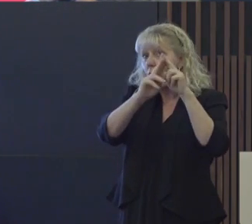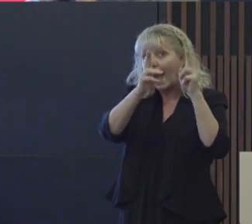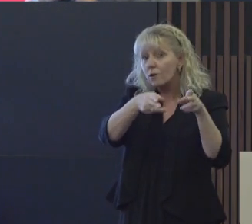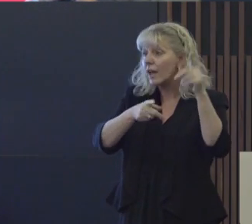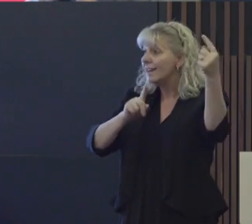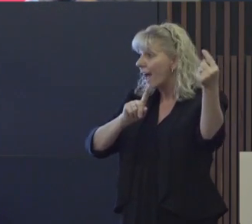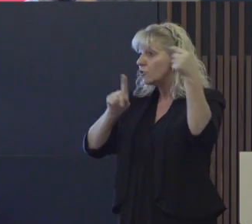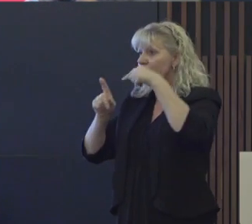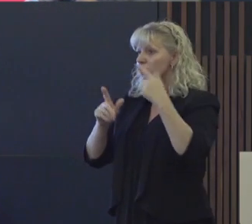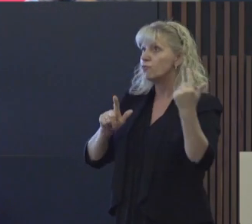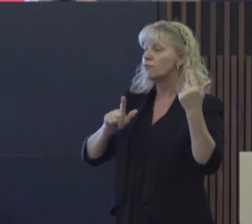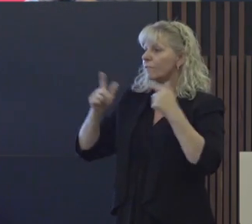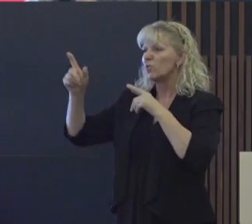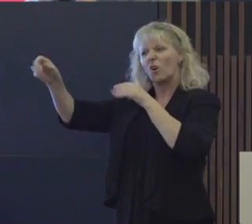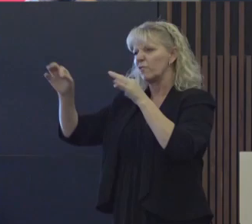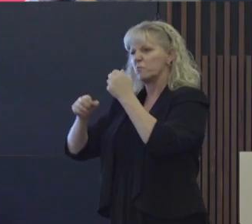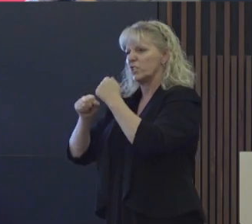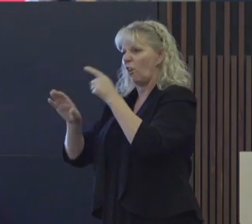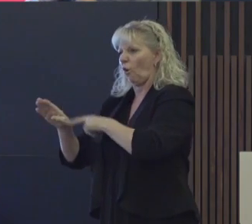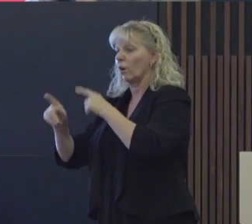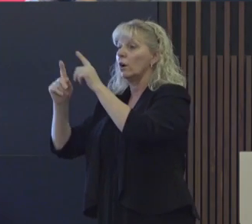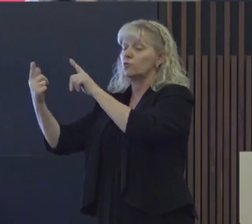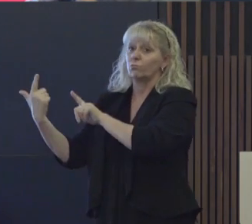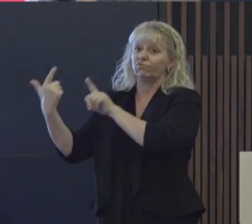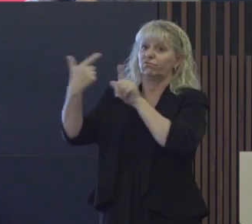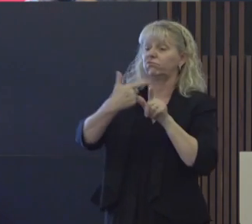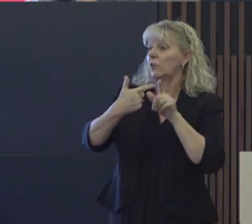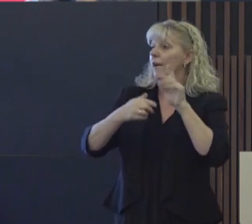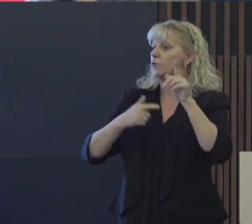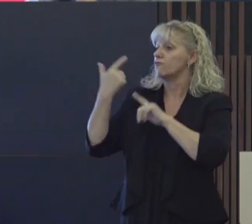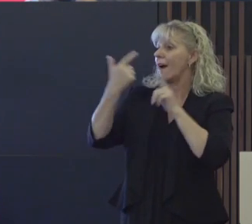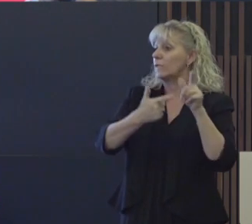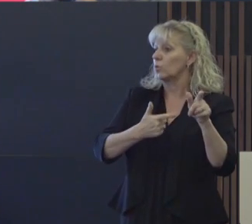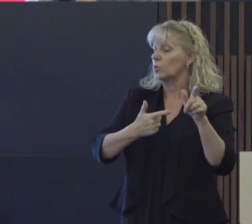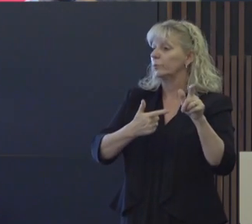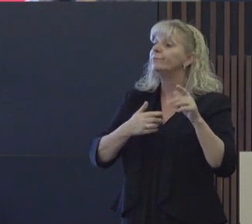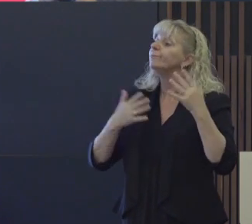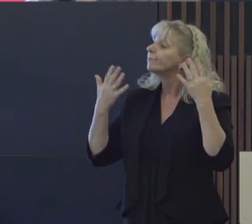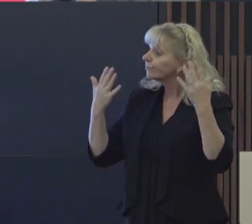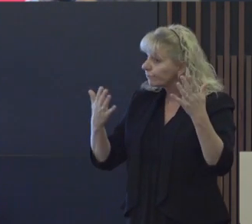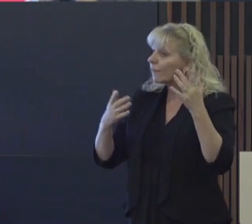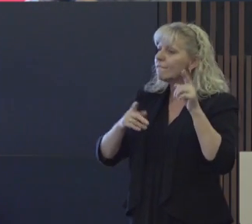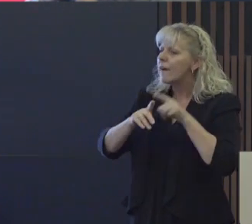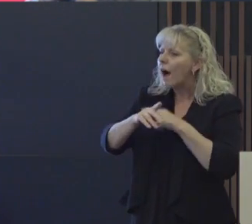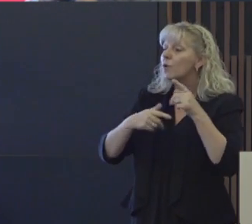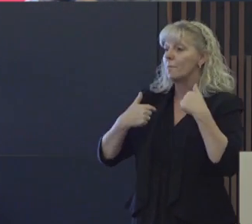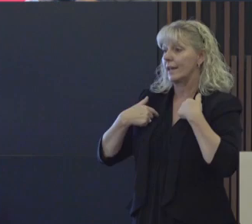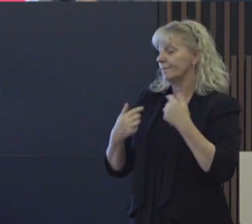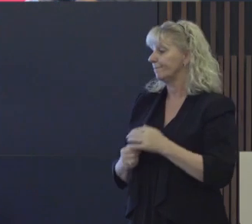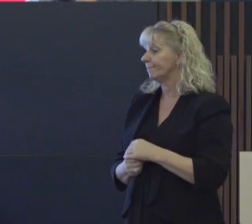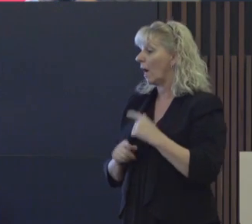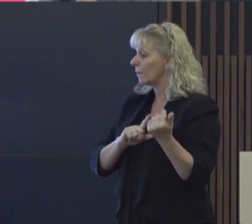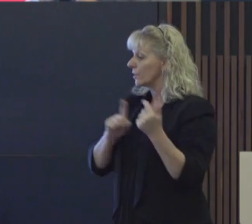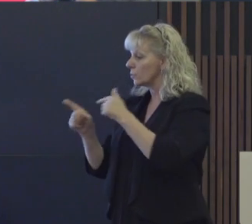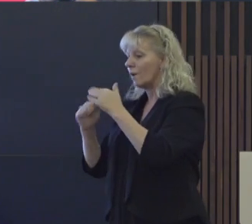now she has to travel a lot further, not from Geelong, I might add, to get to work. I took them to Fair Work. They tried all the usual tactics, sending me